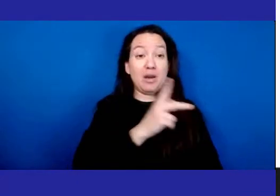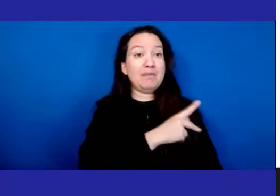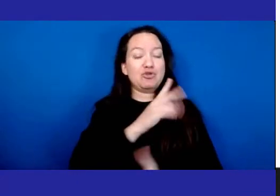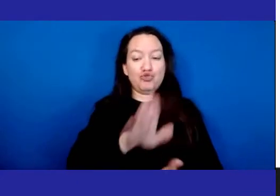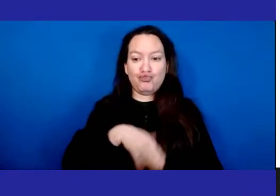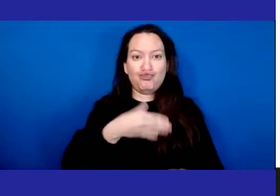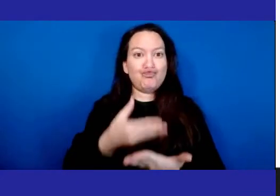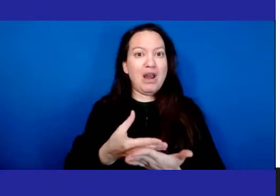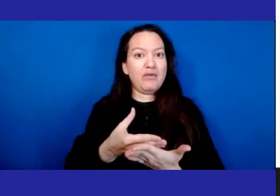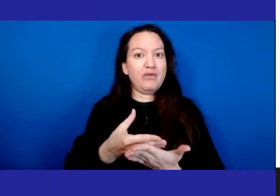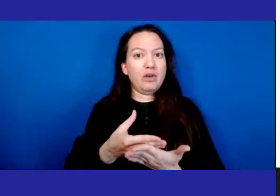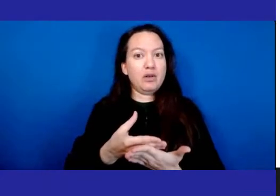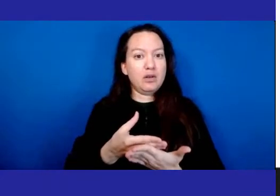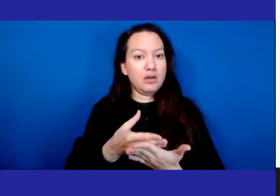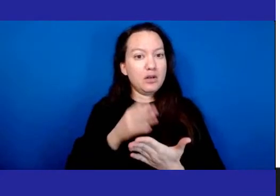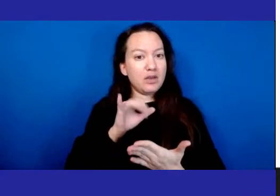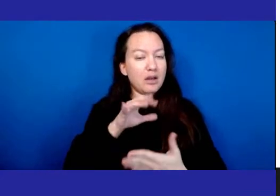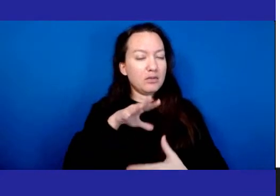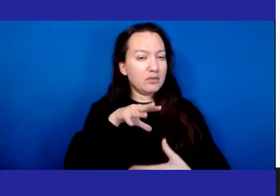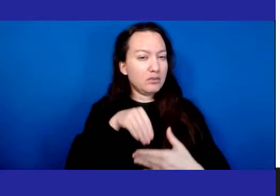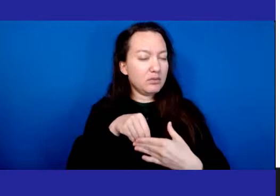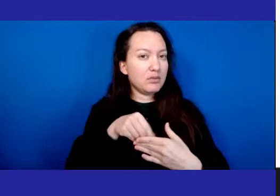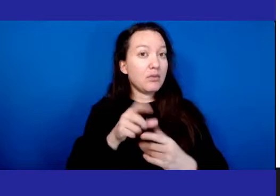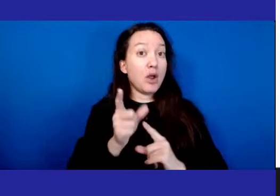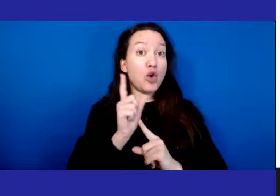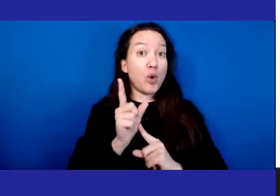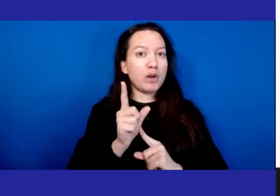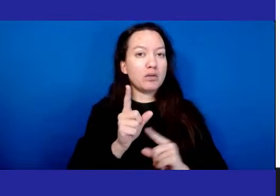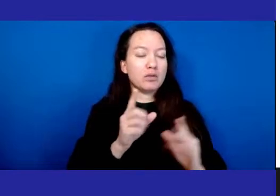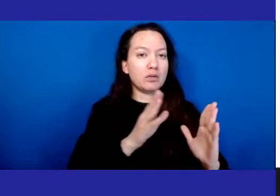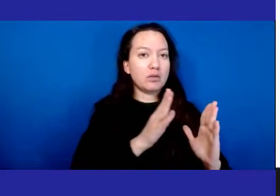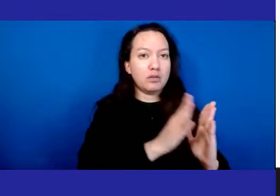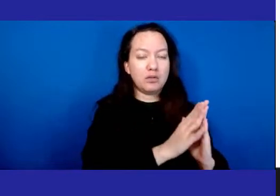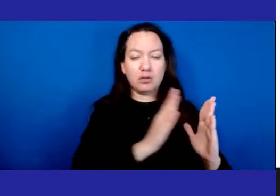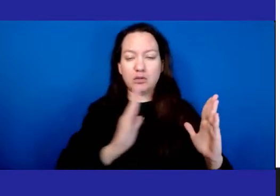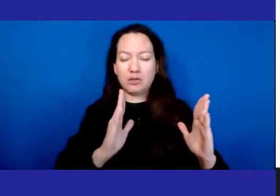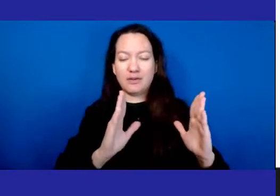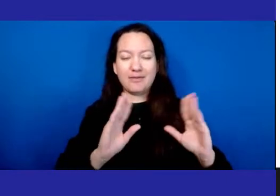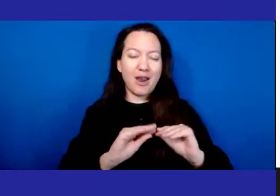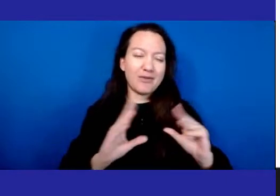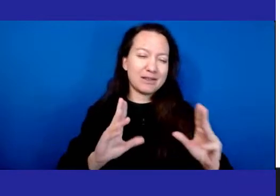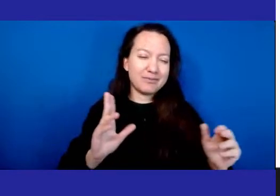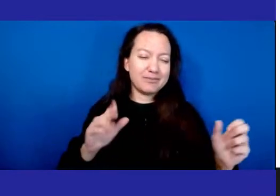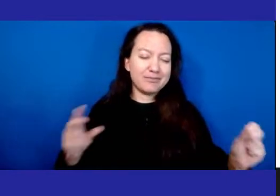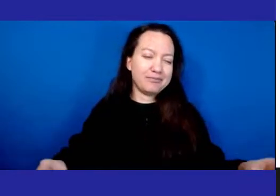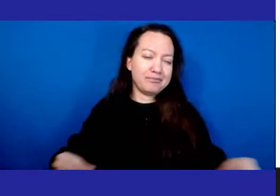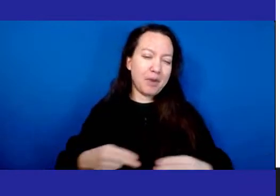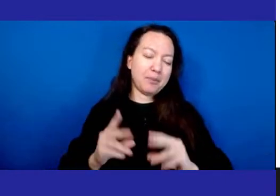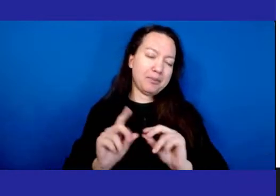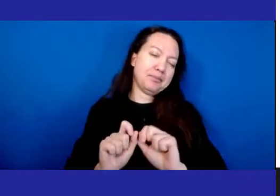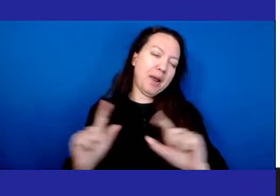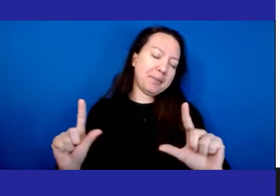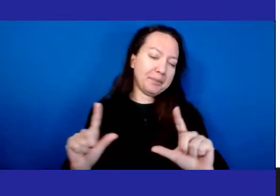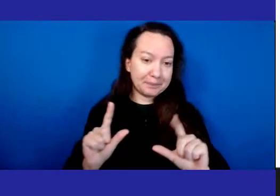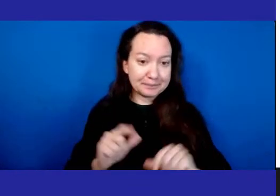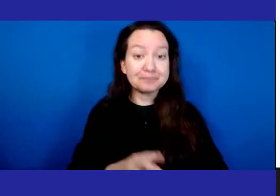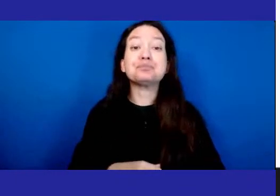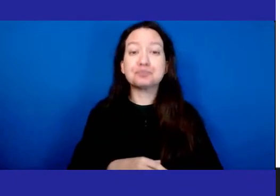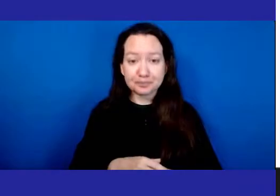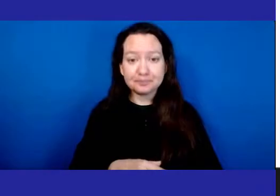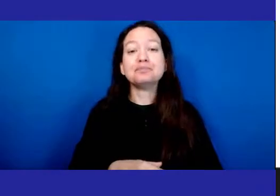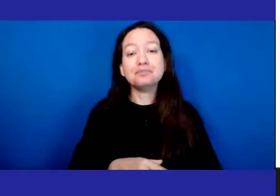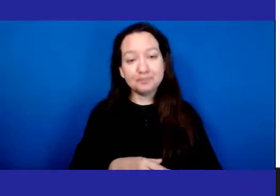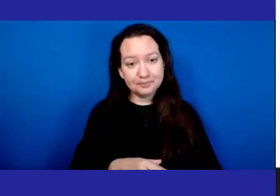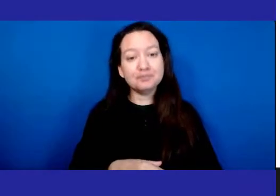it take that into account at all? And like the moment you get I mean, obviously Yes. once you get a monitor on them, it pops up there, but like, Yes. So there is